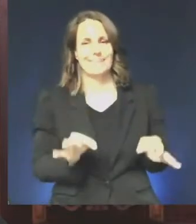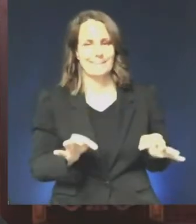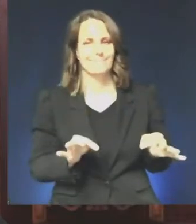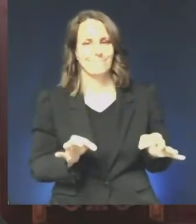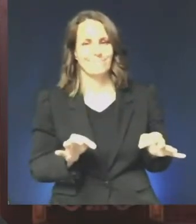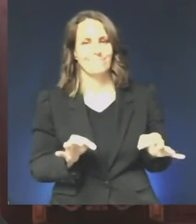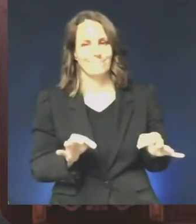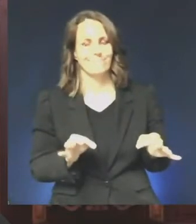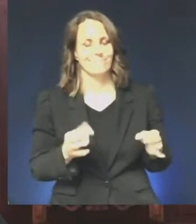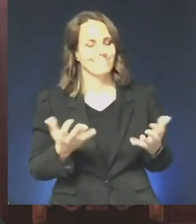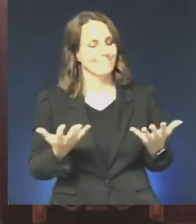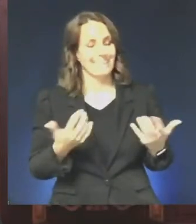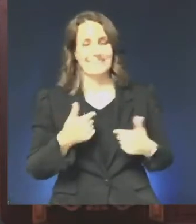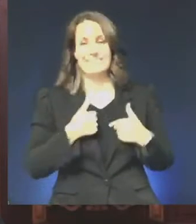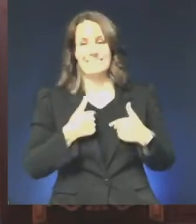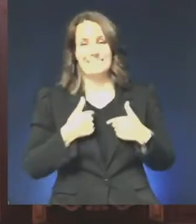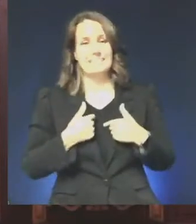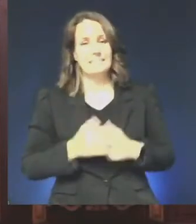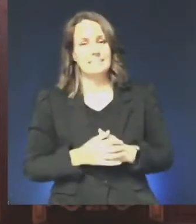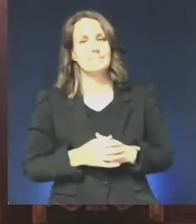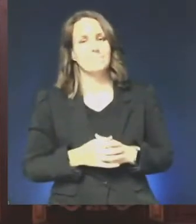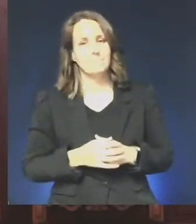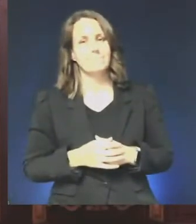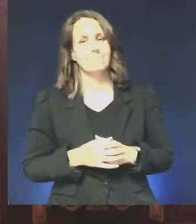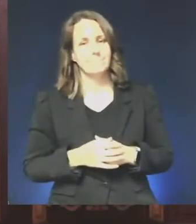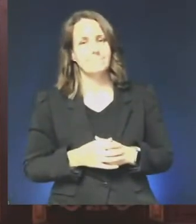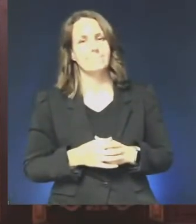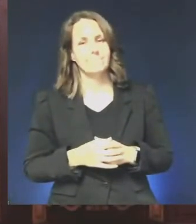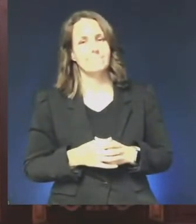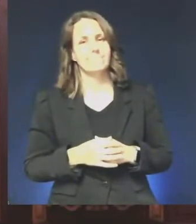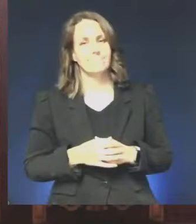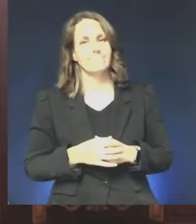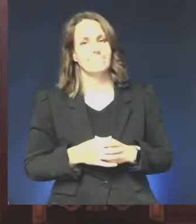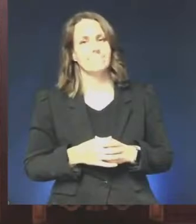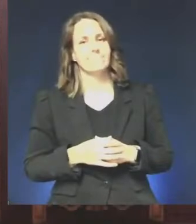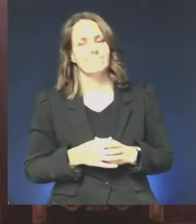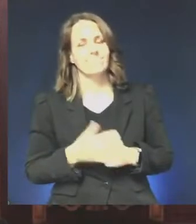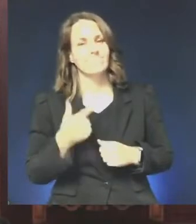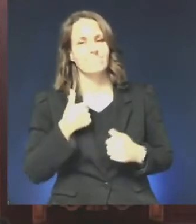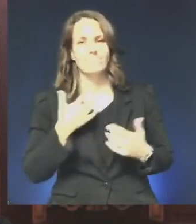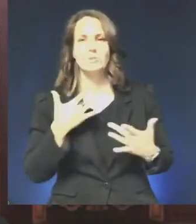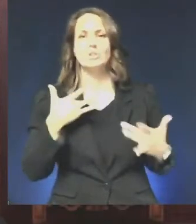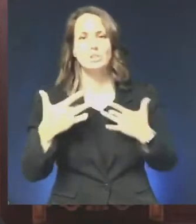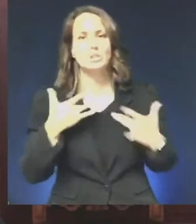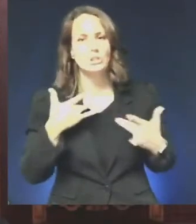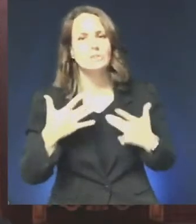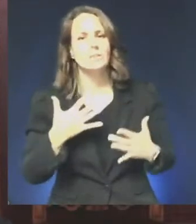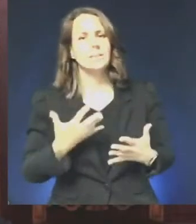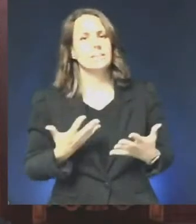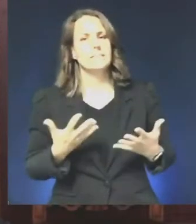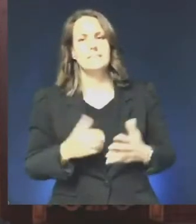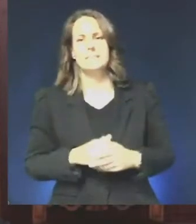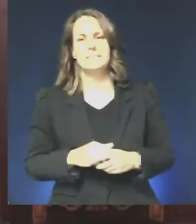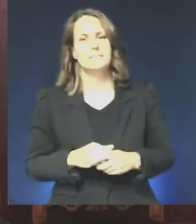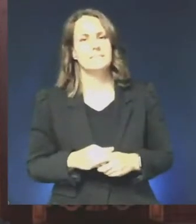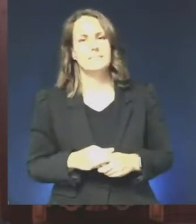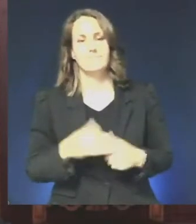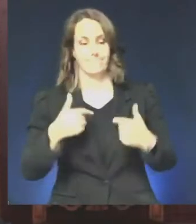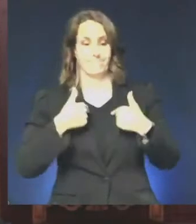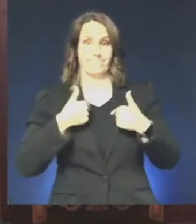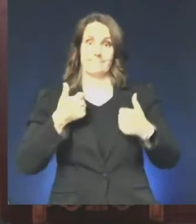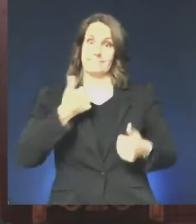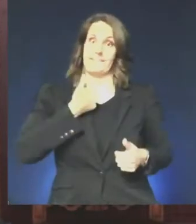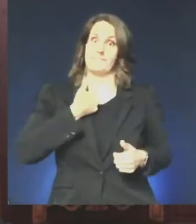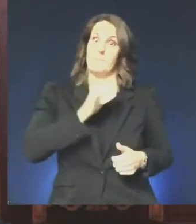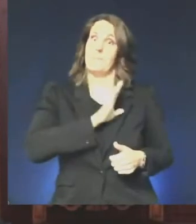it's not that I'm sitting here saying I feel their pain, but because I'm not a school board member, but it is really critical for them